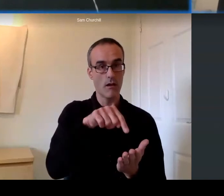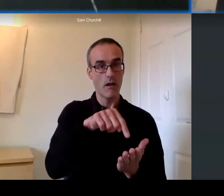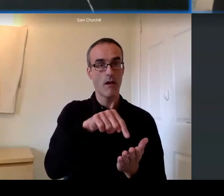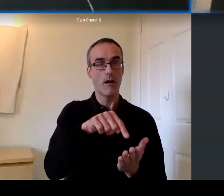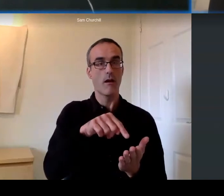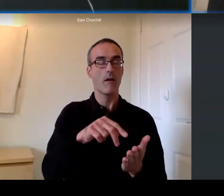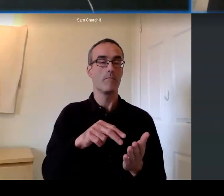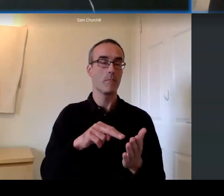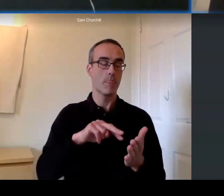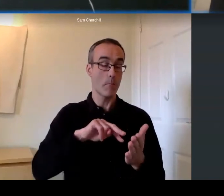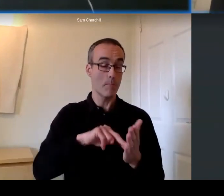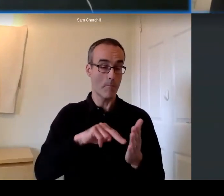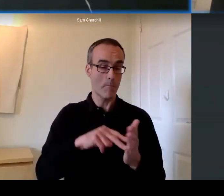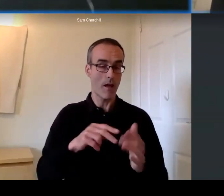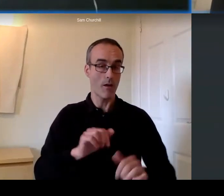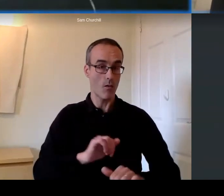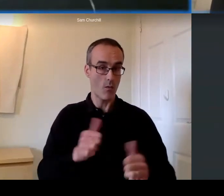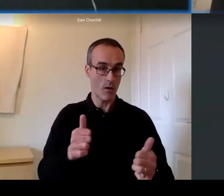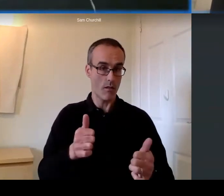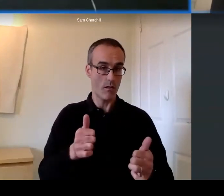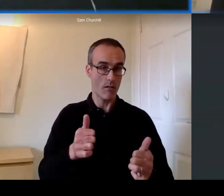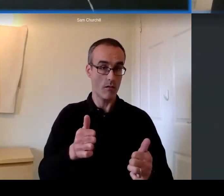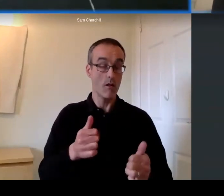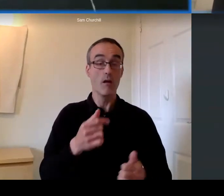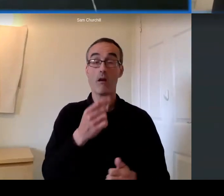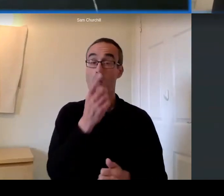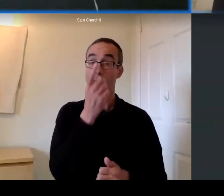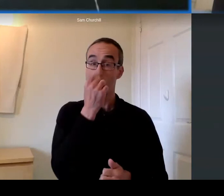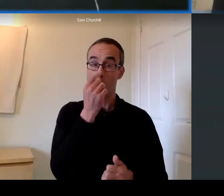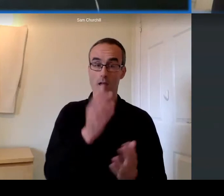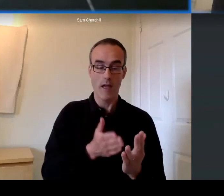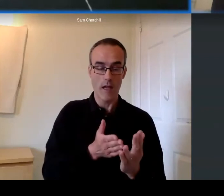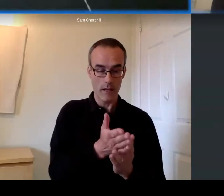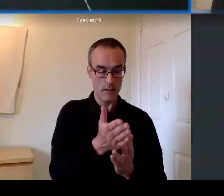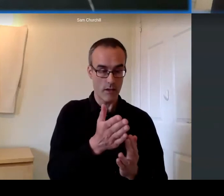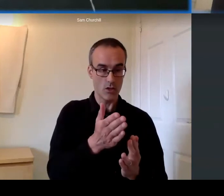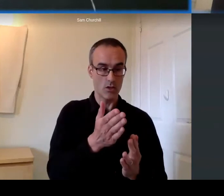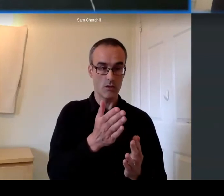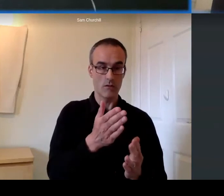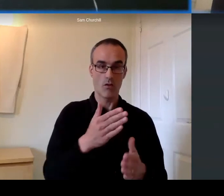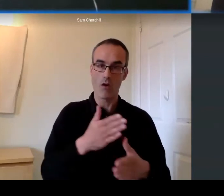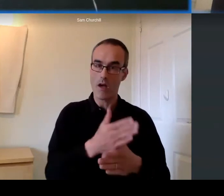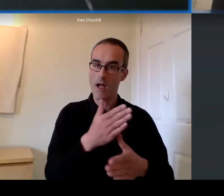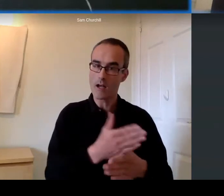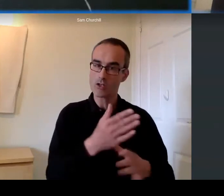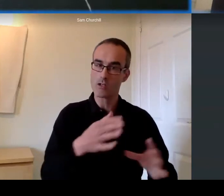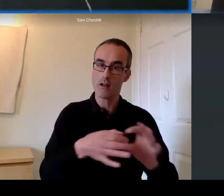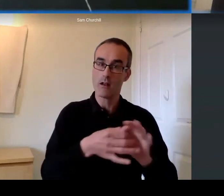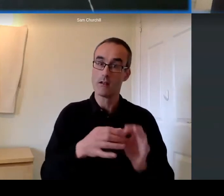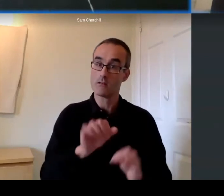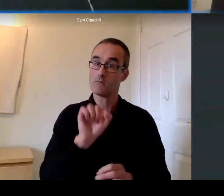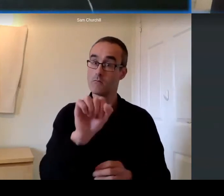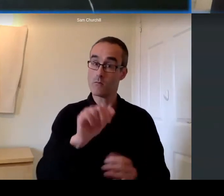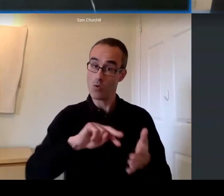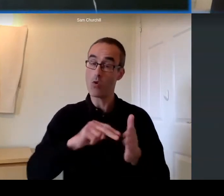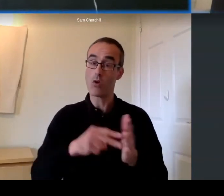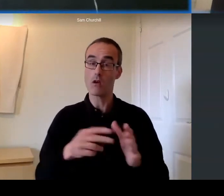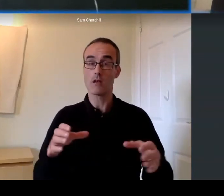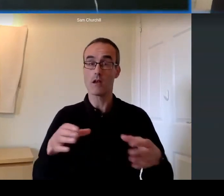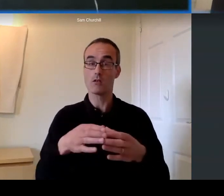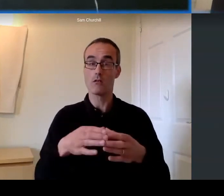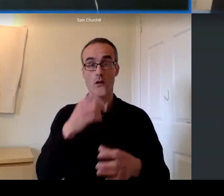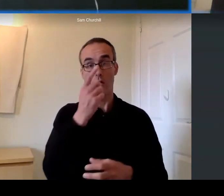internally, or and that might be, you know, where you say, actually, you know, our organization's workforce could do with some